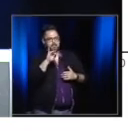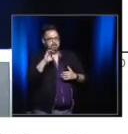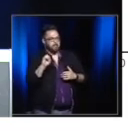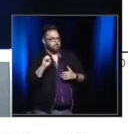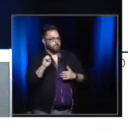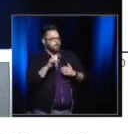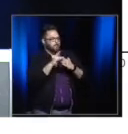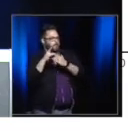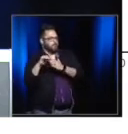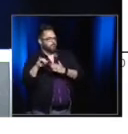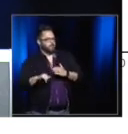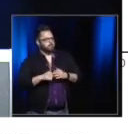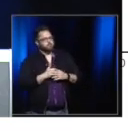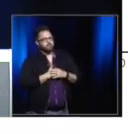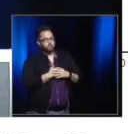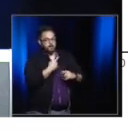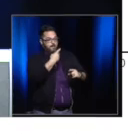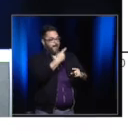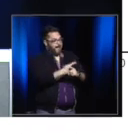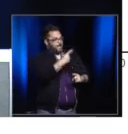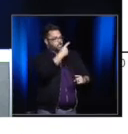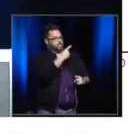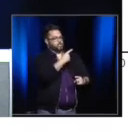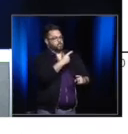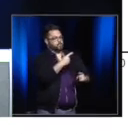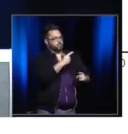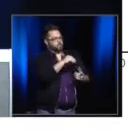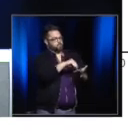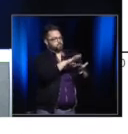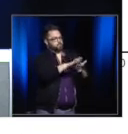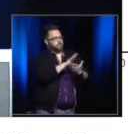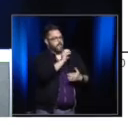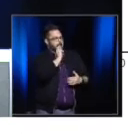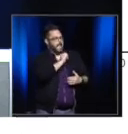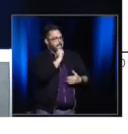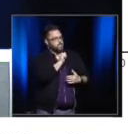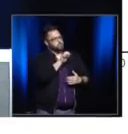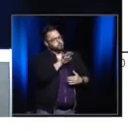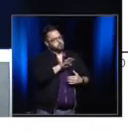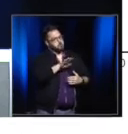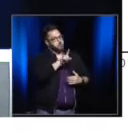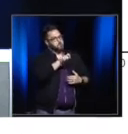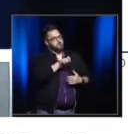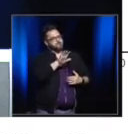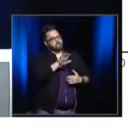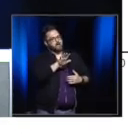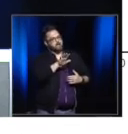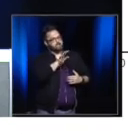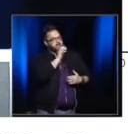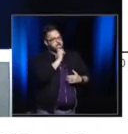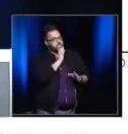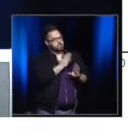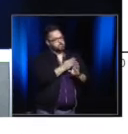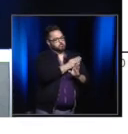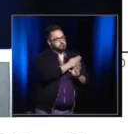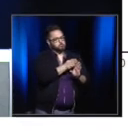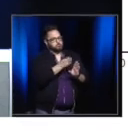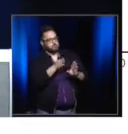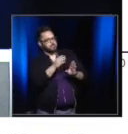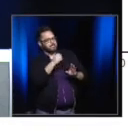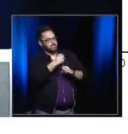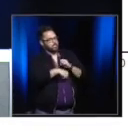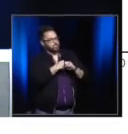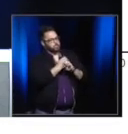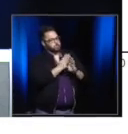We can accurately age the dolphins to around about 1.5 years. The median age of